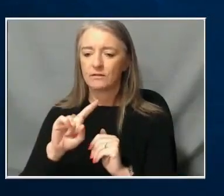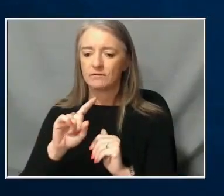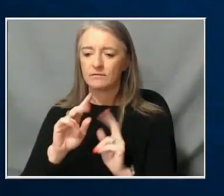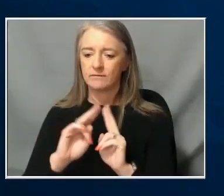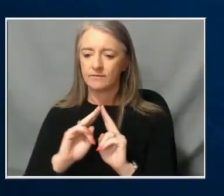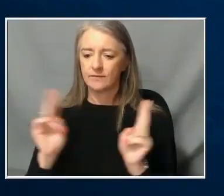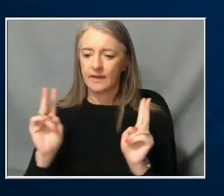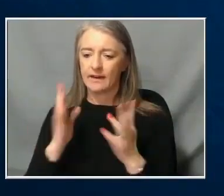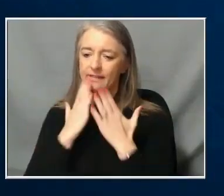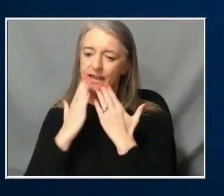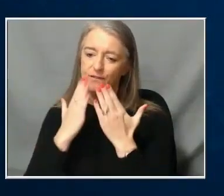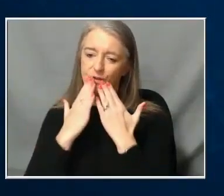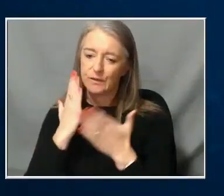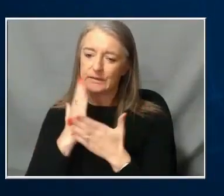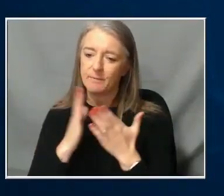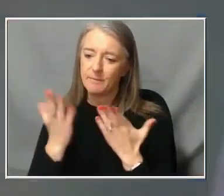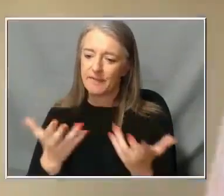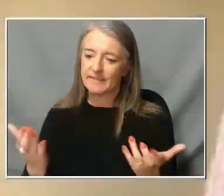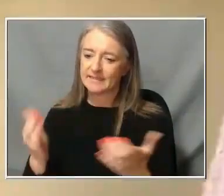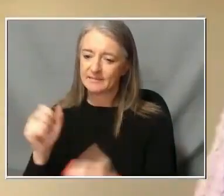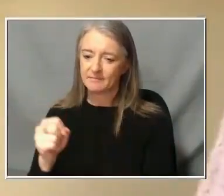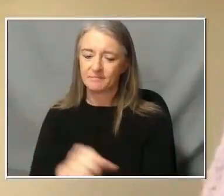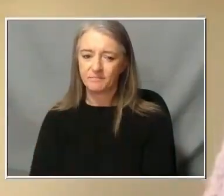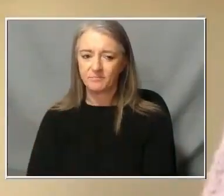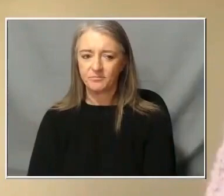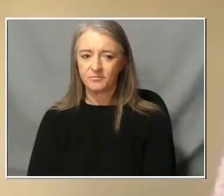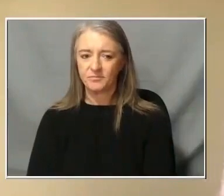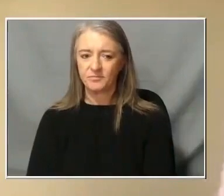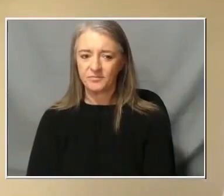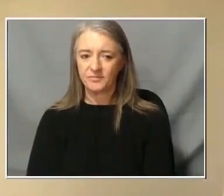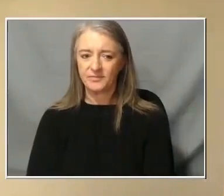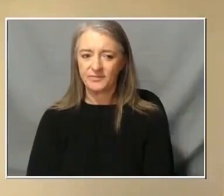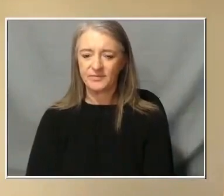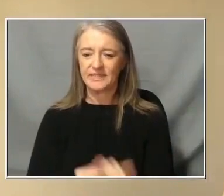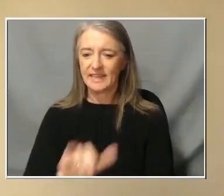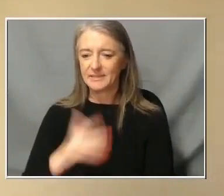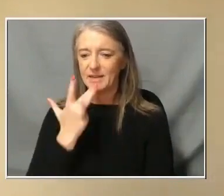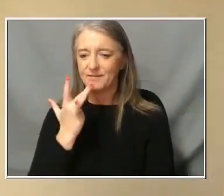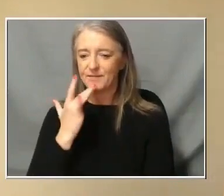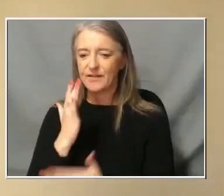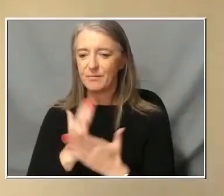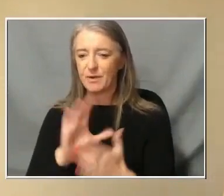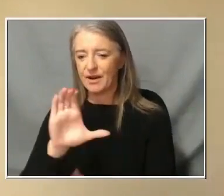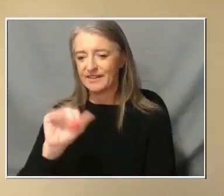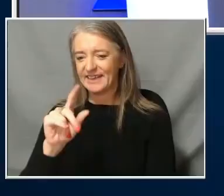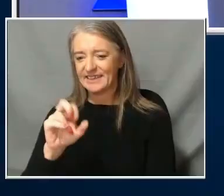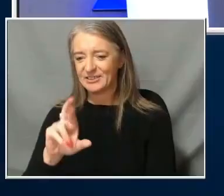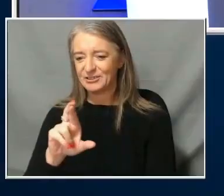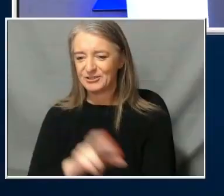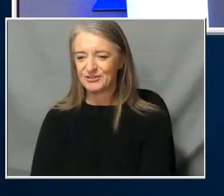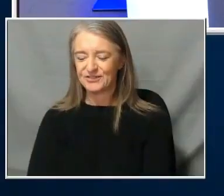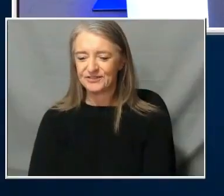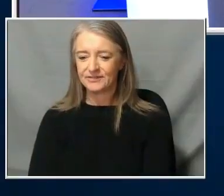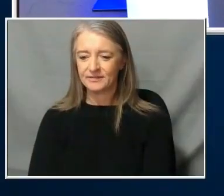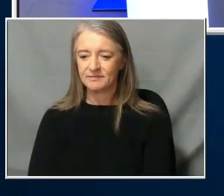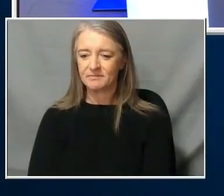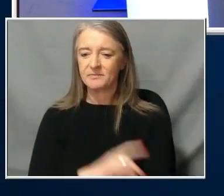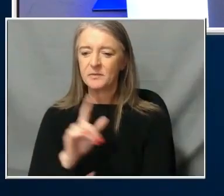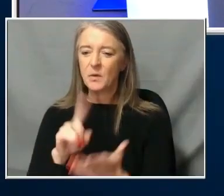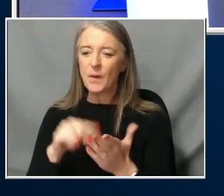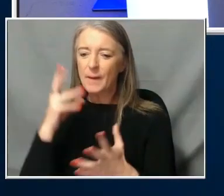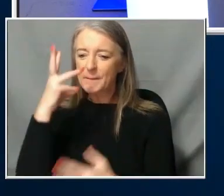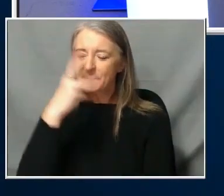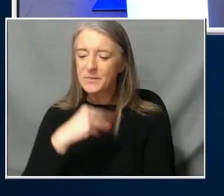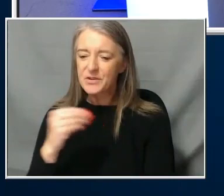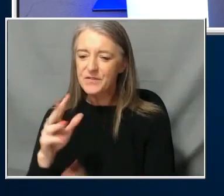am thankful. So if you need to know what my favorite part of cancer was, that's what it was. What a beautiful